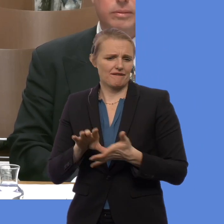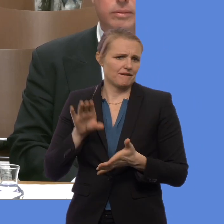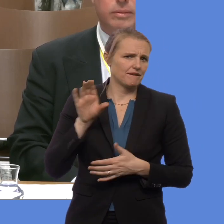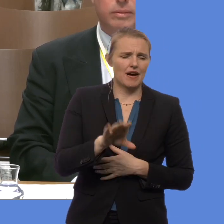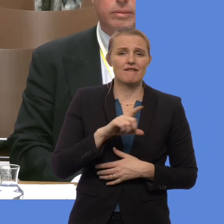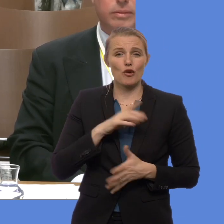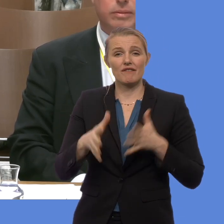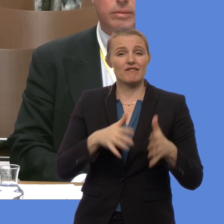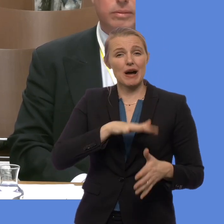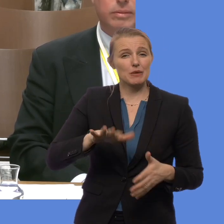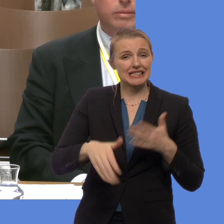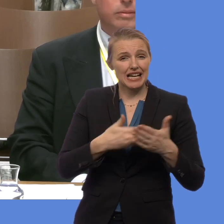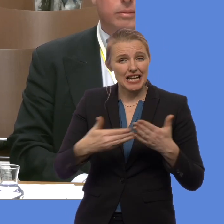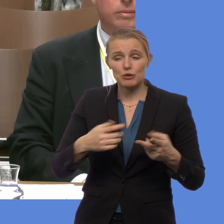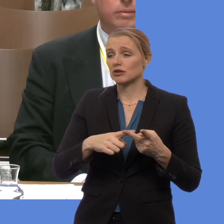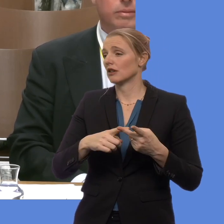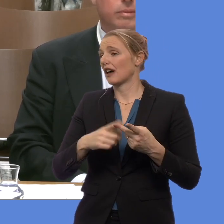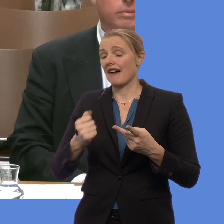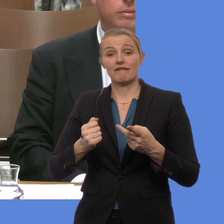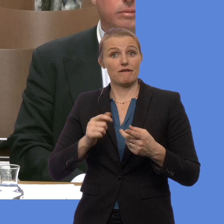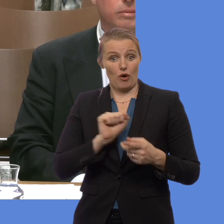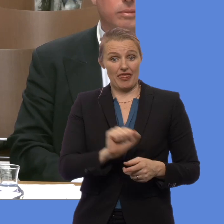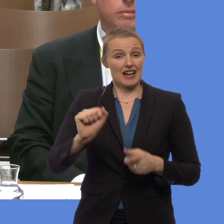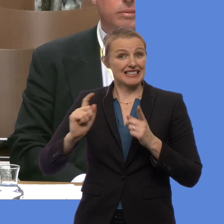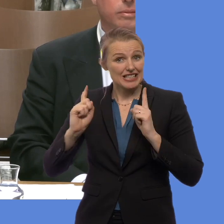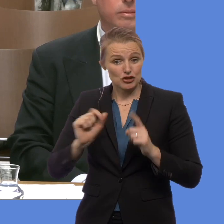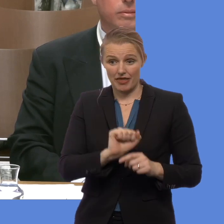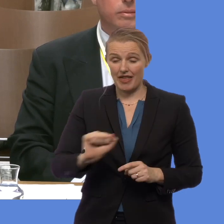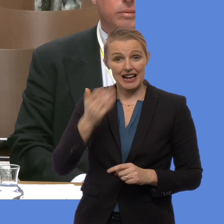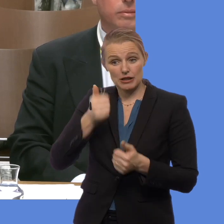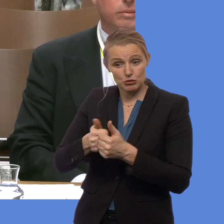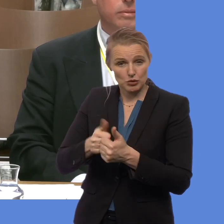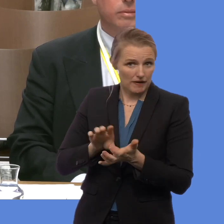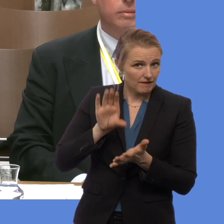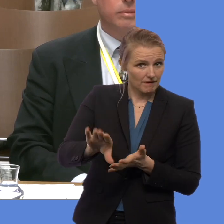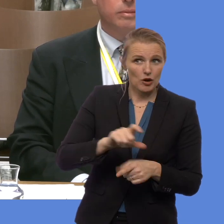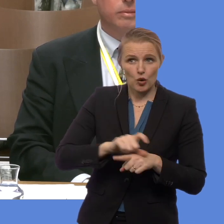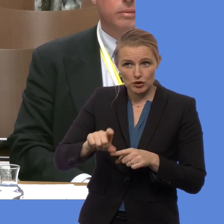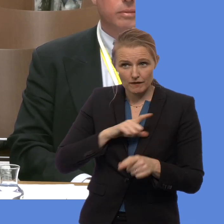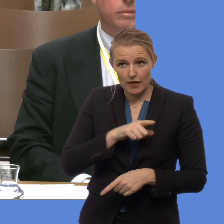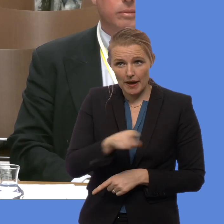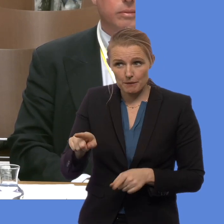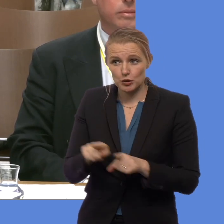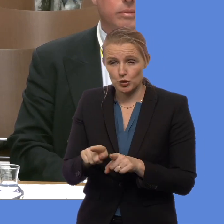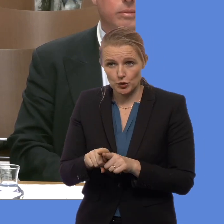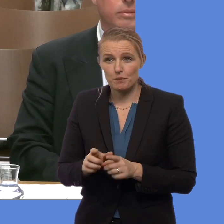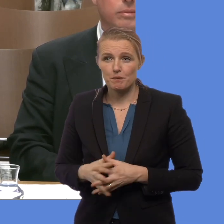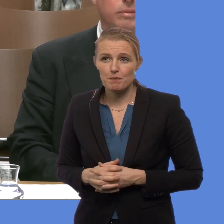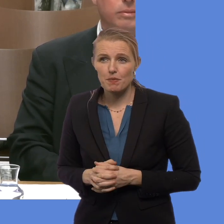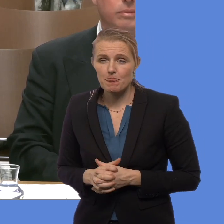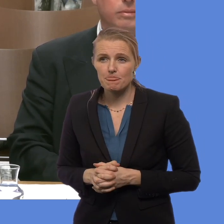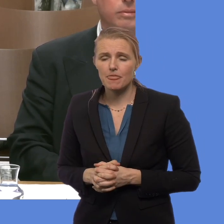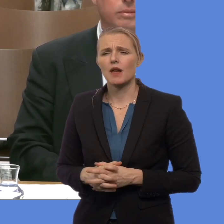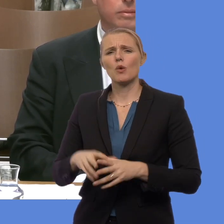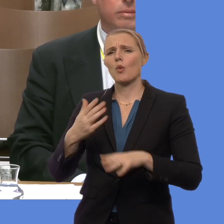classroom assistants, teachers, and we are in regular contact with Deaf OAP